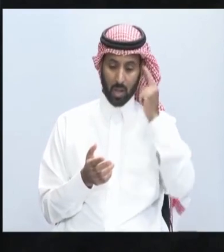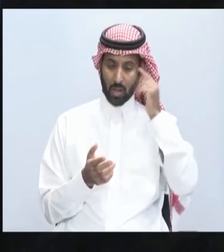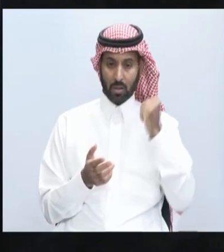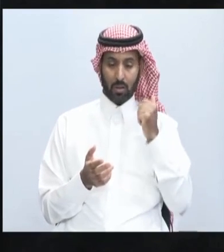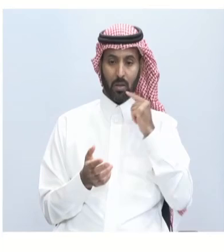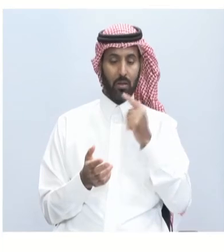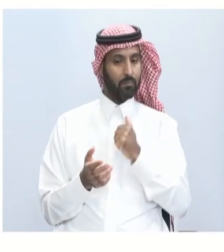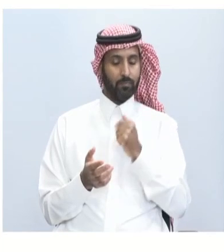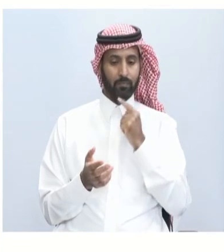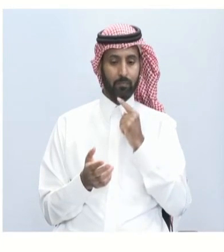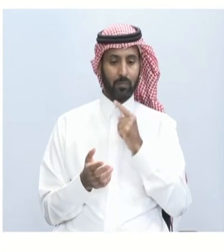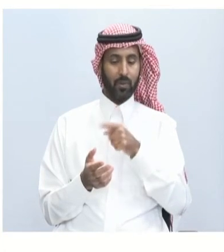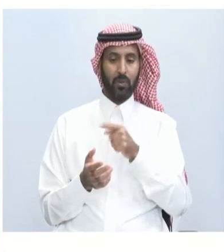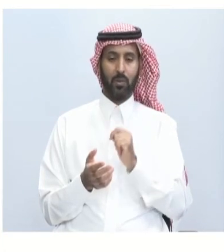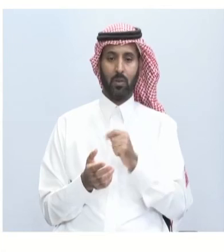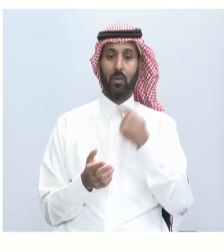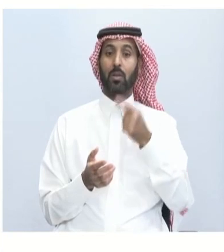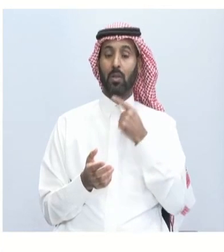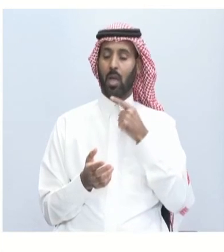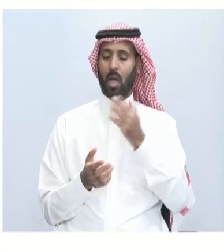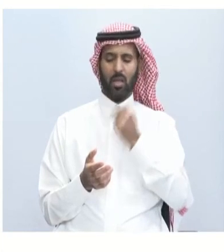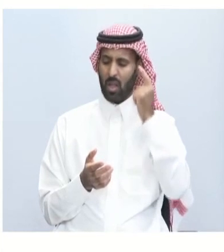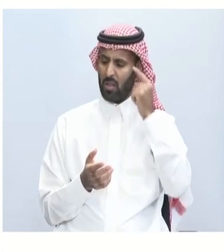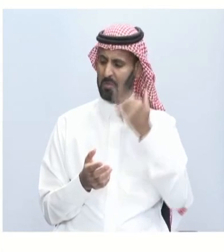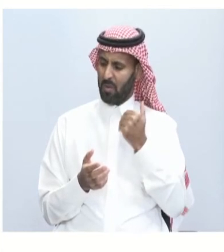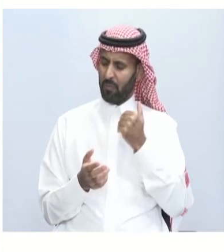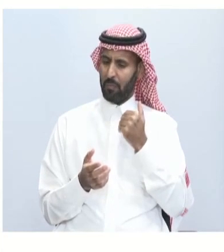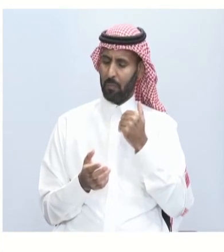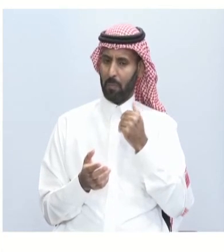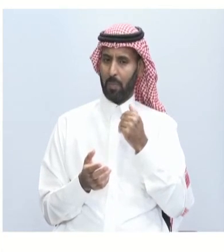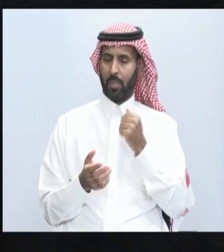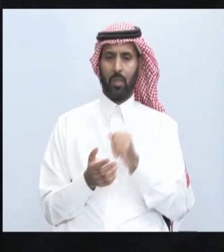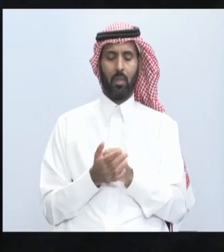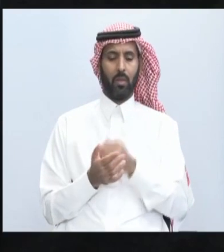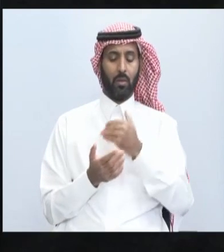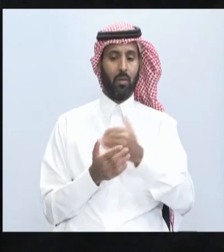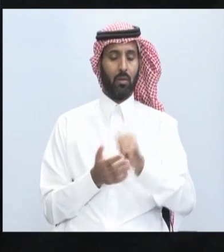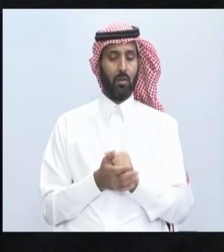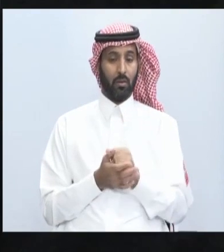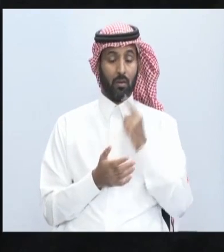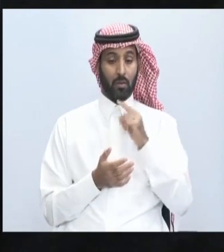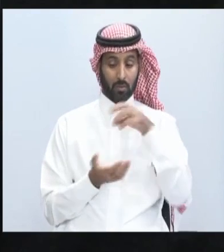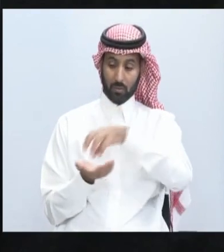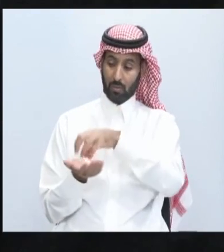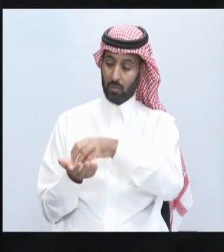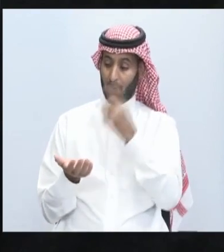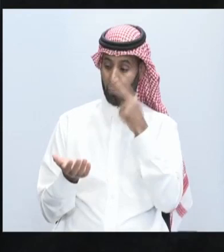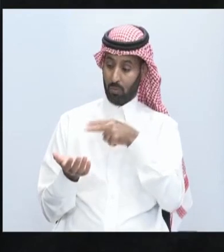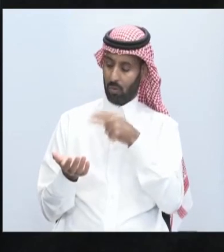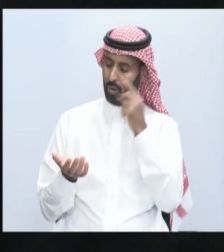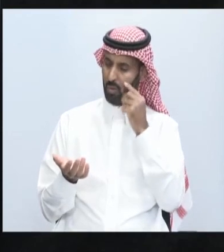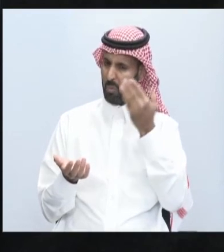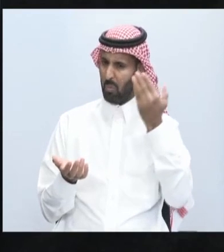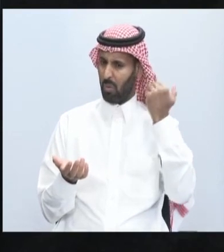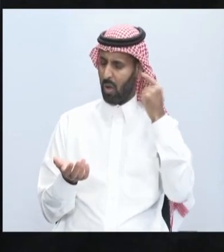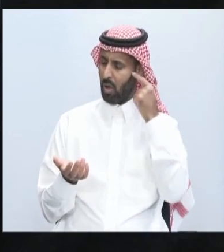you can simply use or say I don't know. So this is for the objects that you can see and